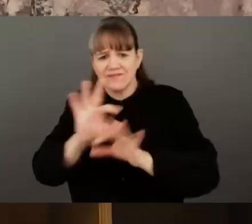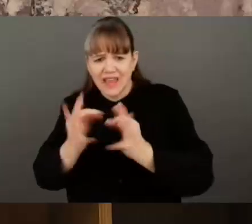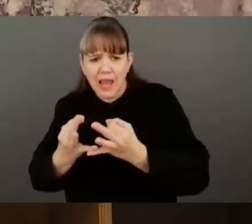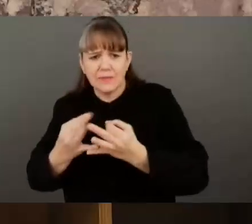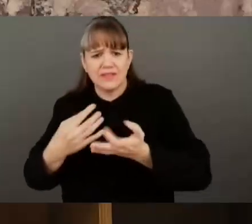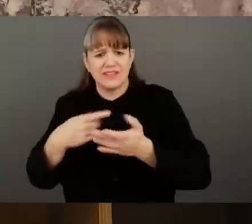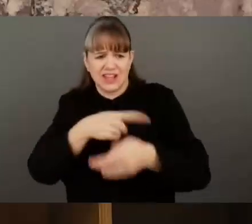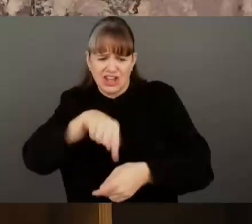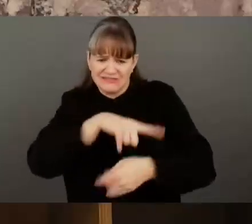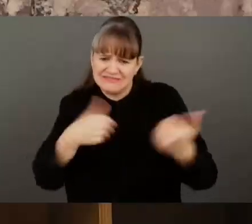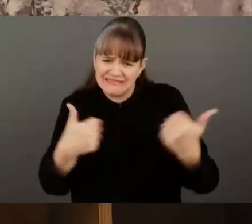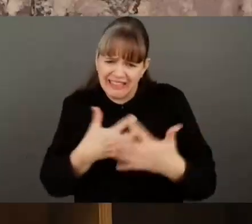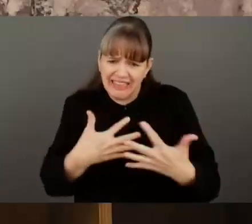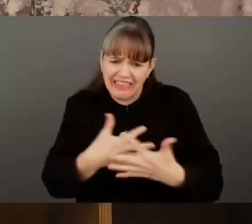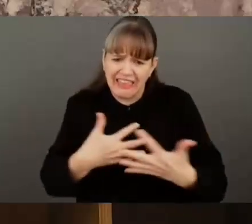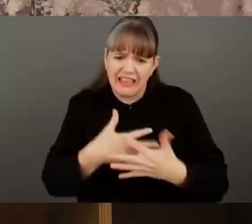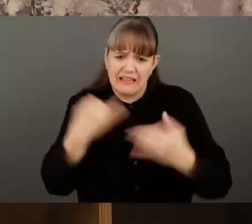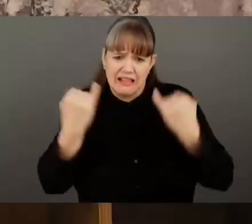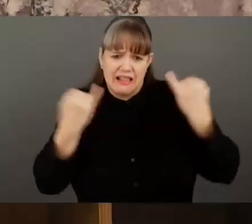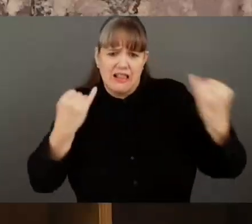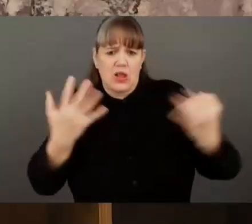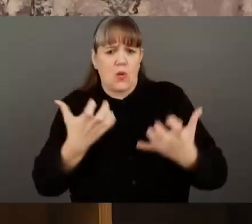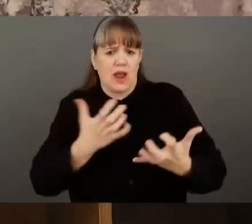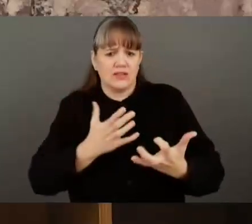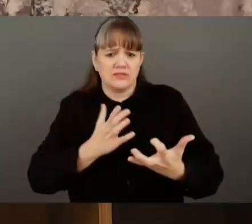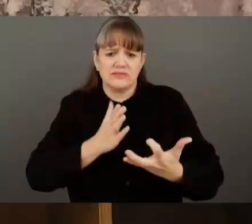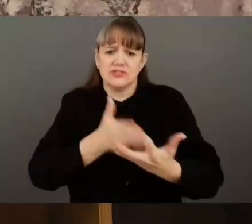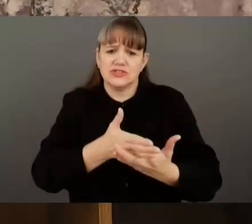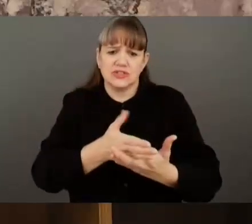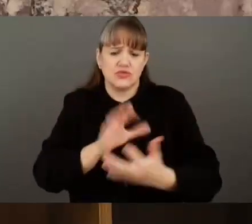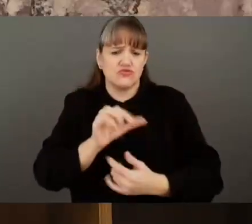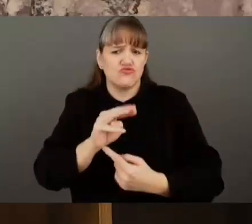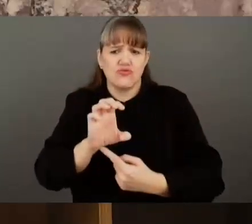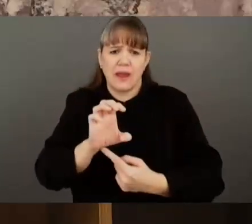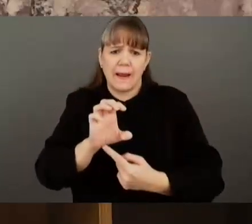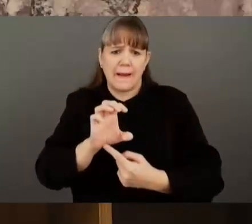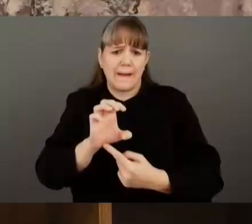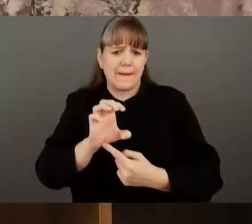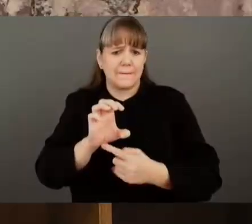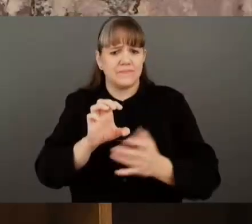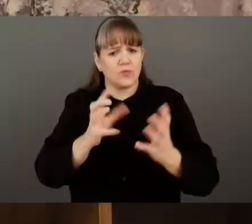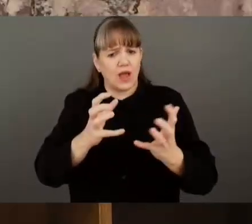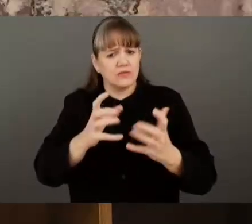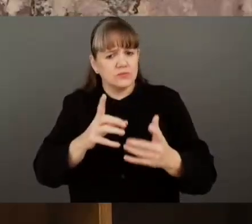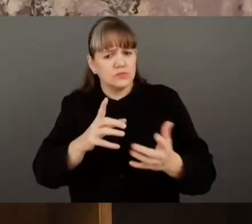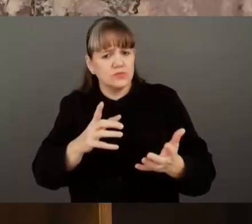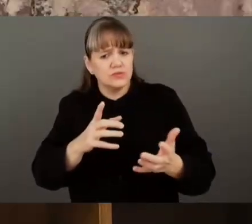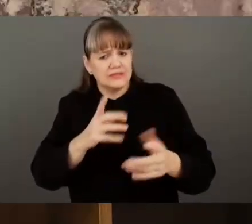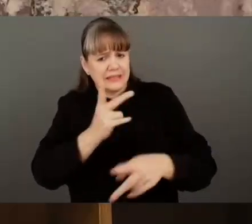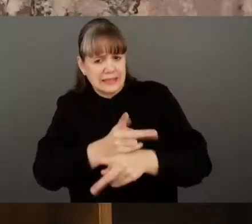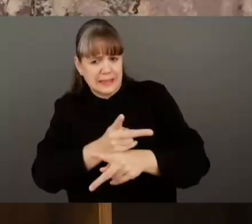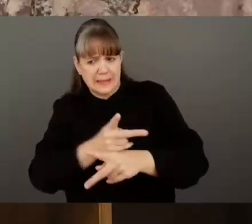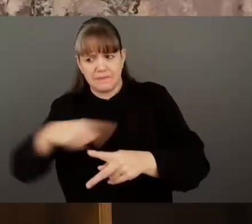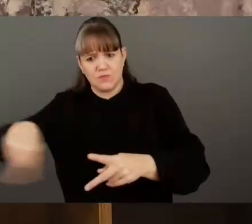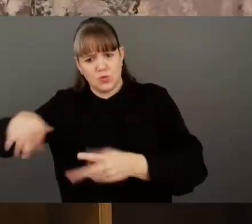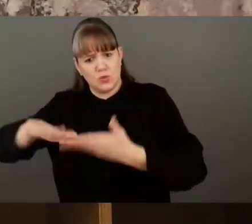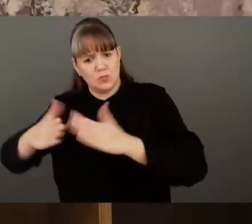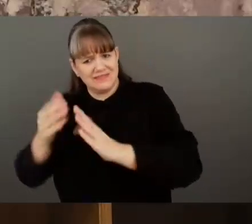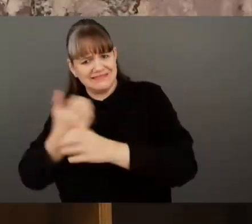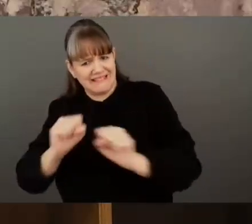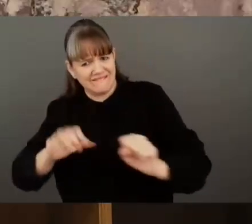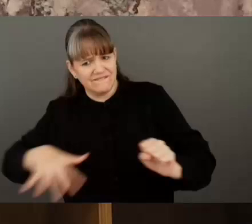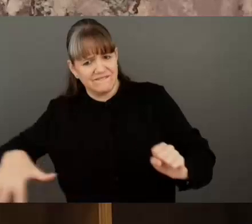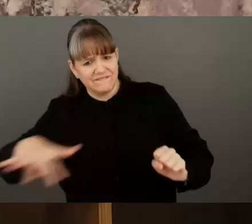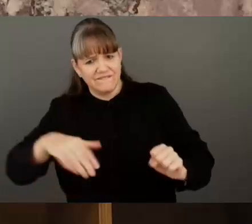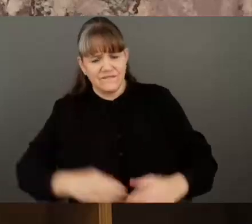stopping these crimes, and keeping members of the community safe. It's this that is behind the work of the BC